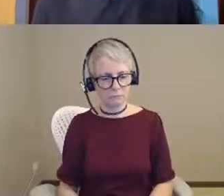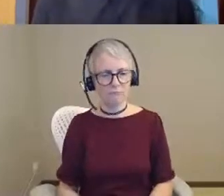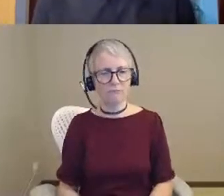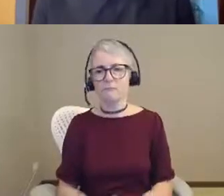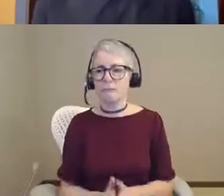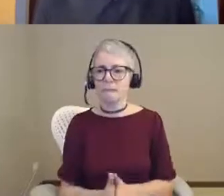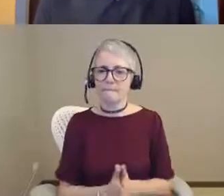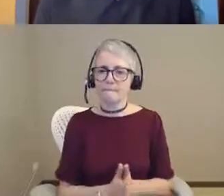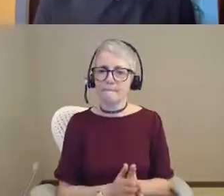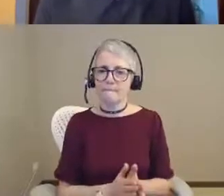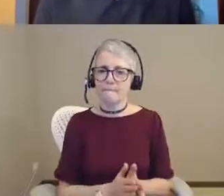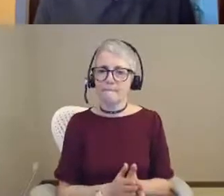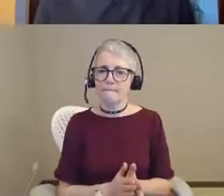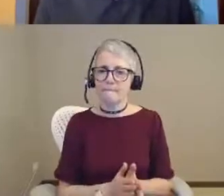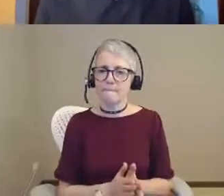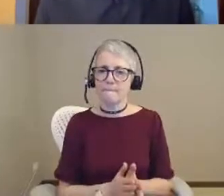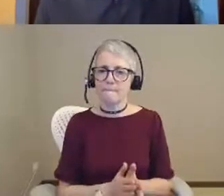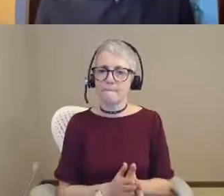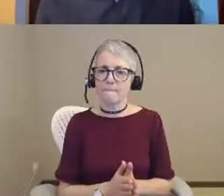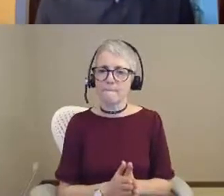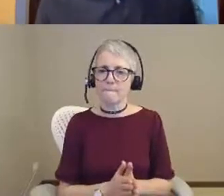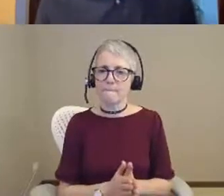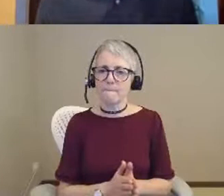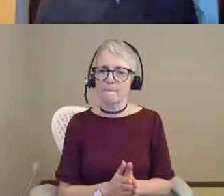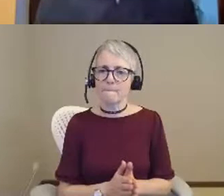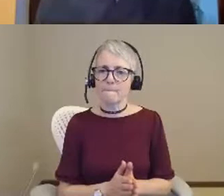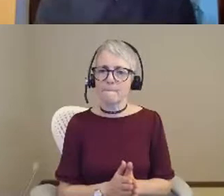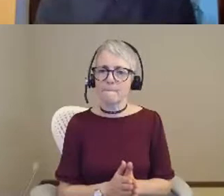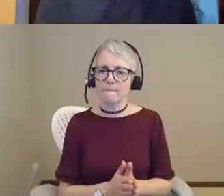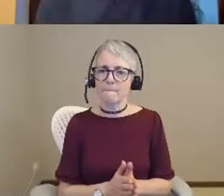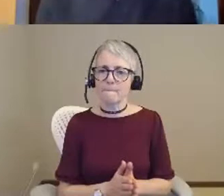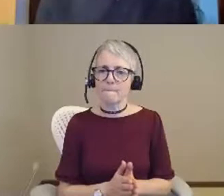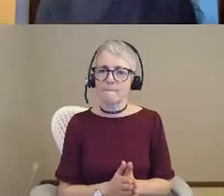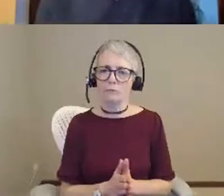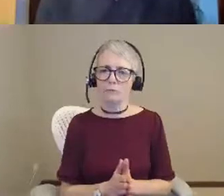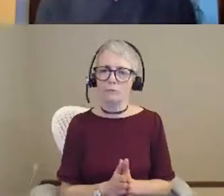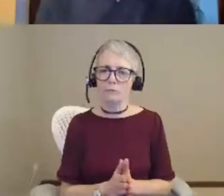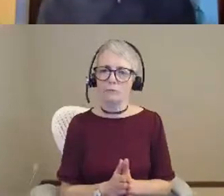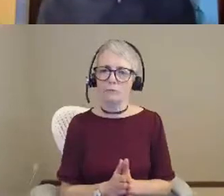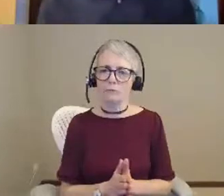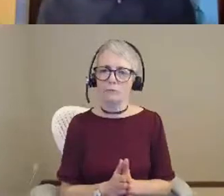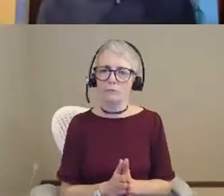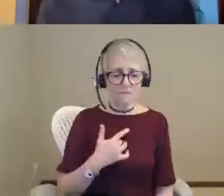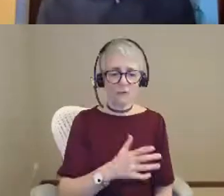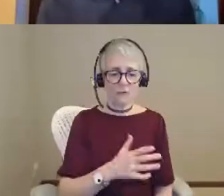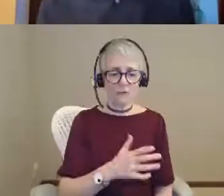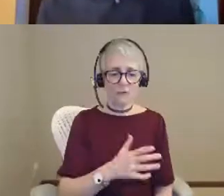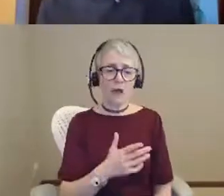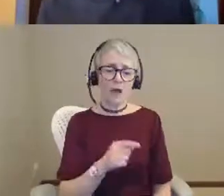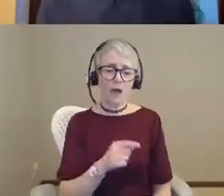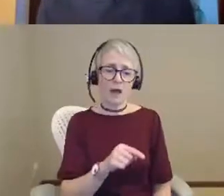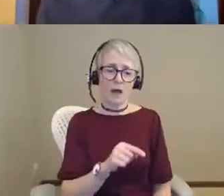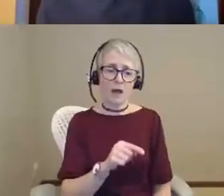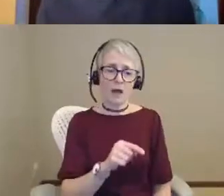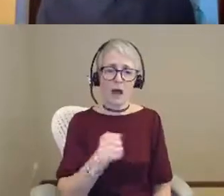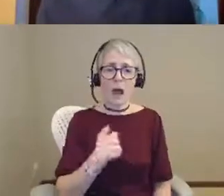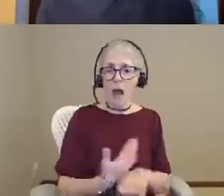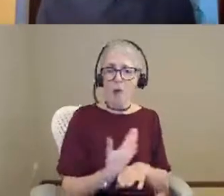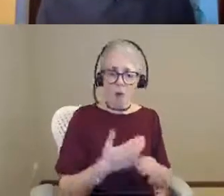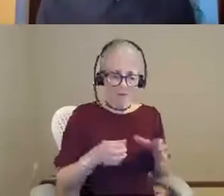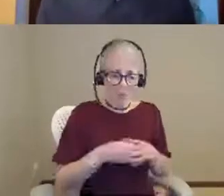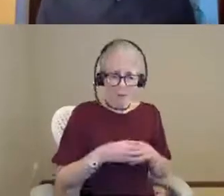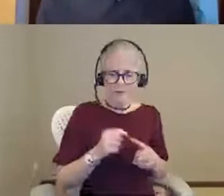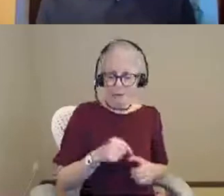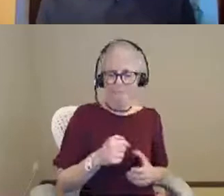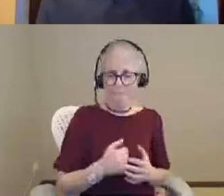certainly sympathize with what Todd was saying about the economic aspects for us as tool providers. I work as part of a very small team. We're